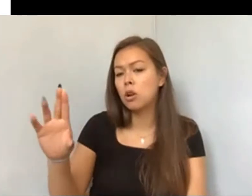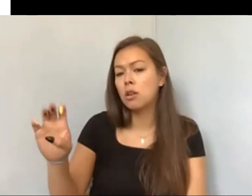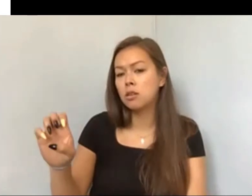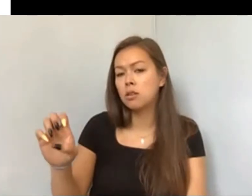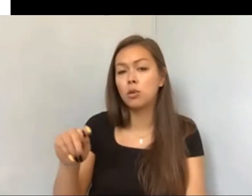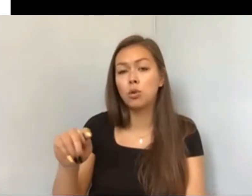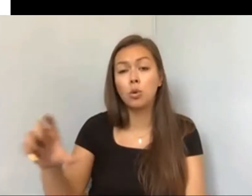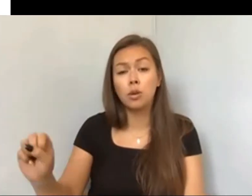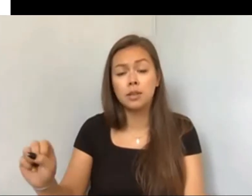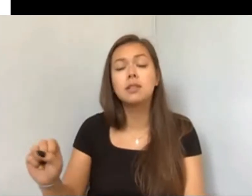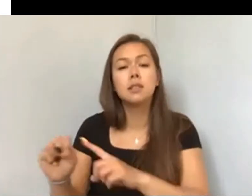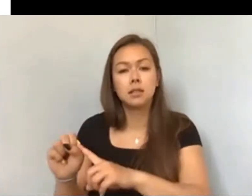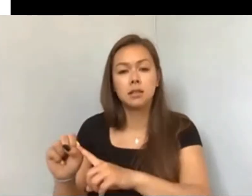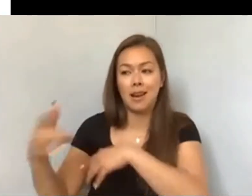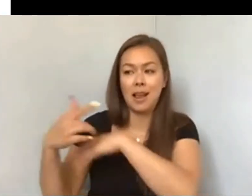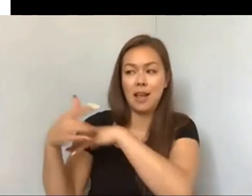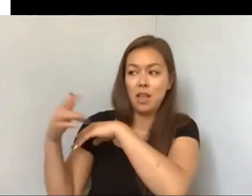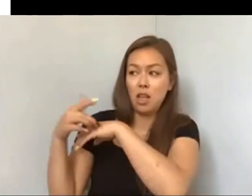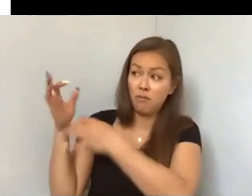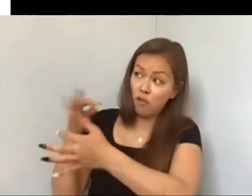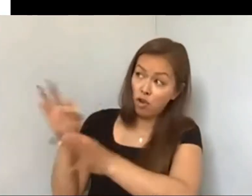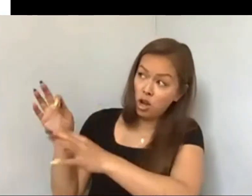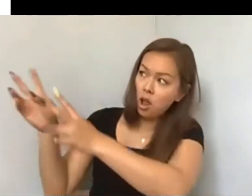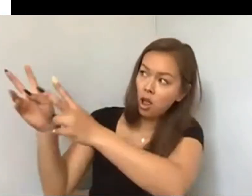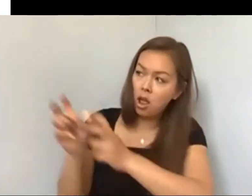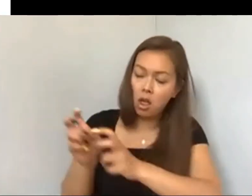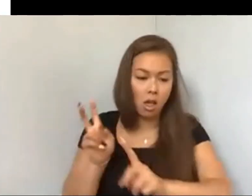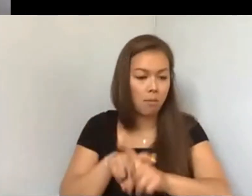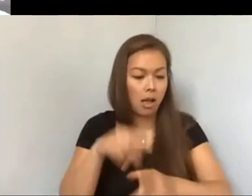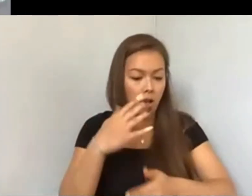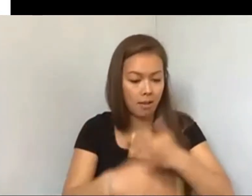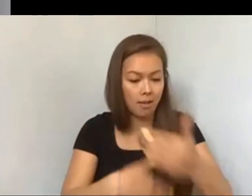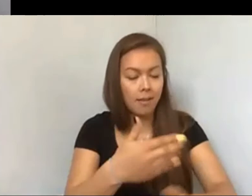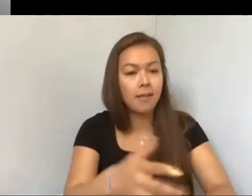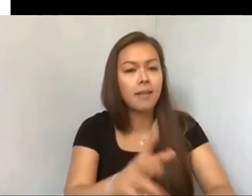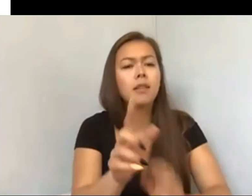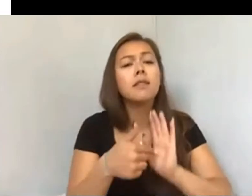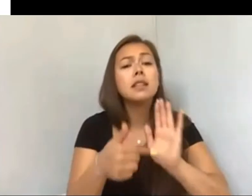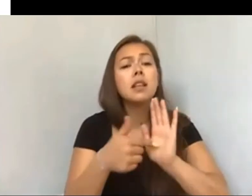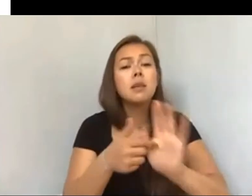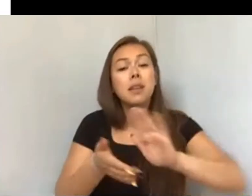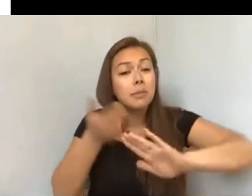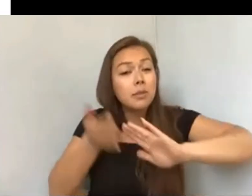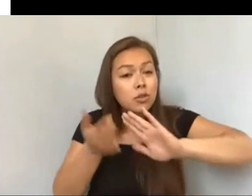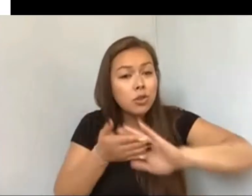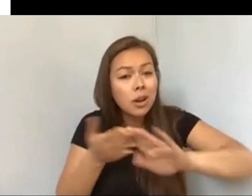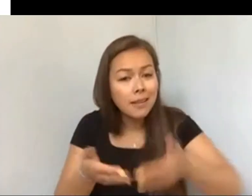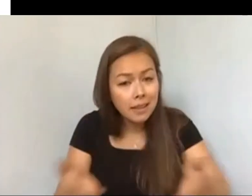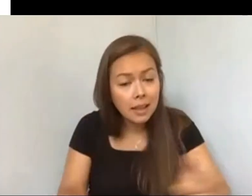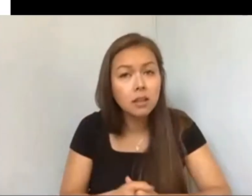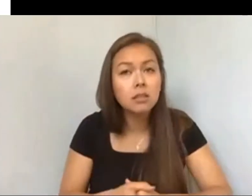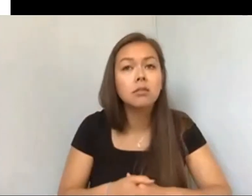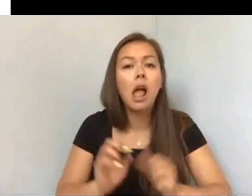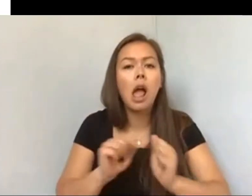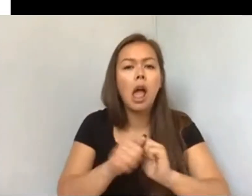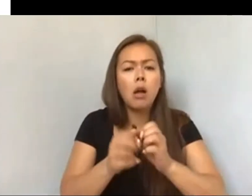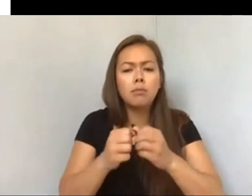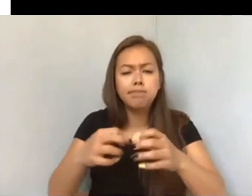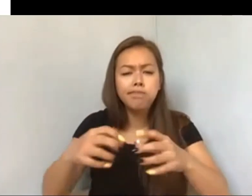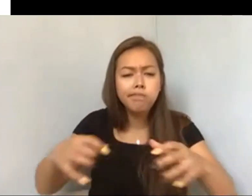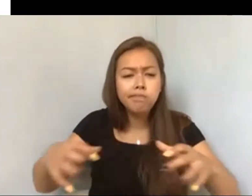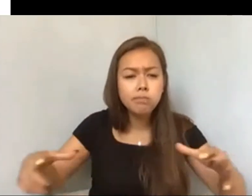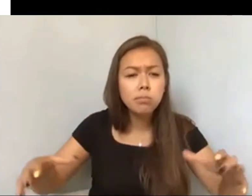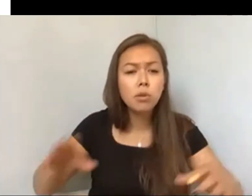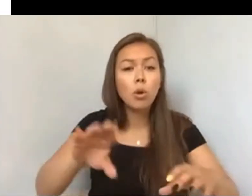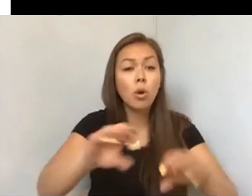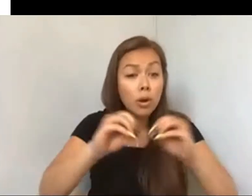able to do the type of administrative work and the things that you need to do to start to expand your organization without having an incredible amount